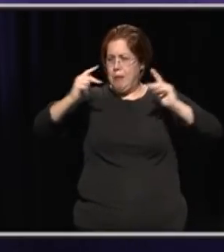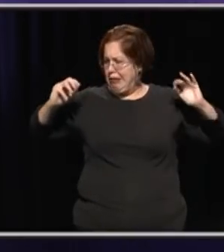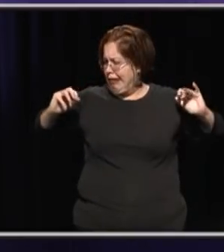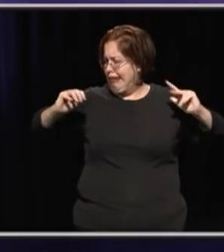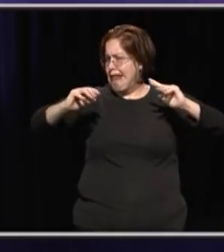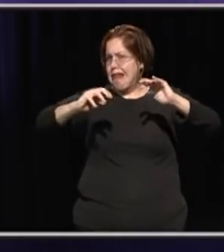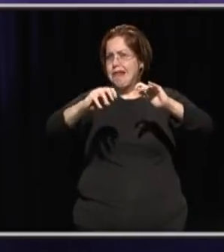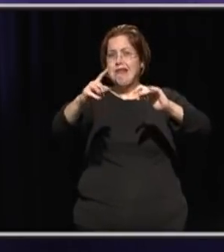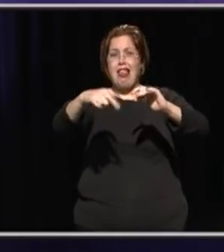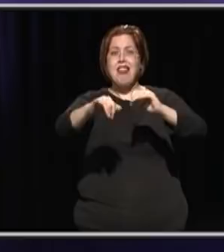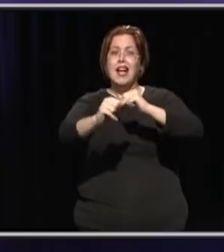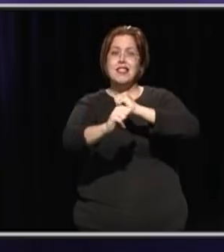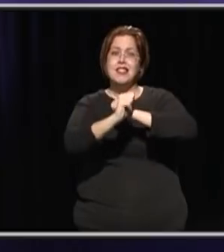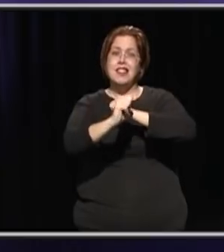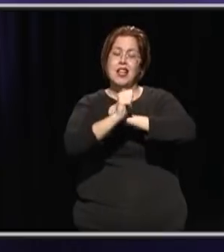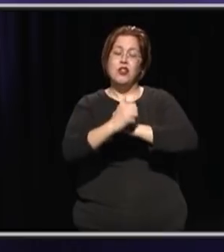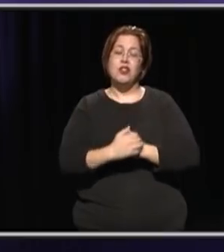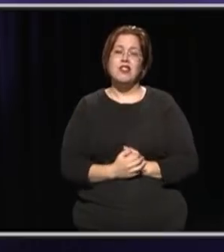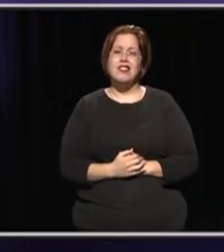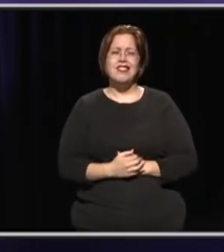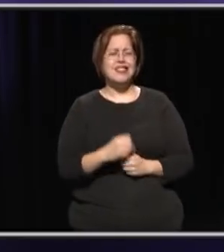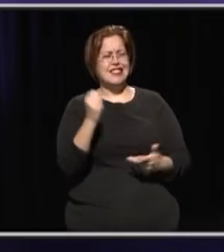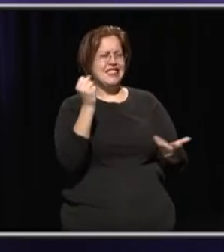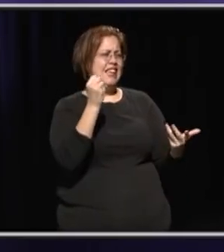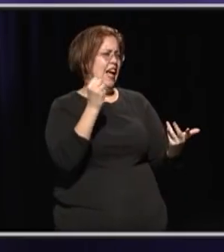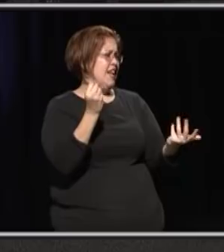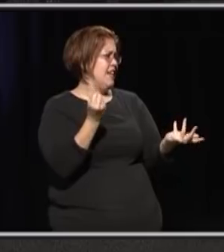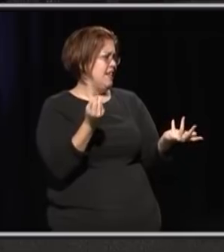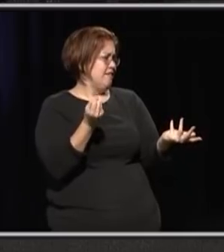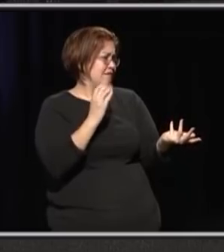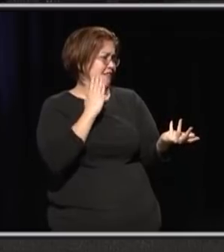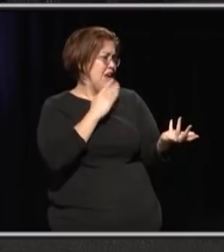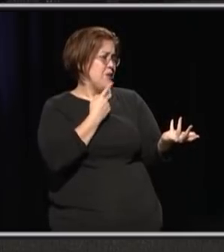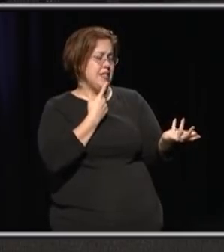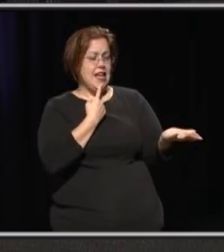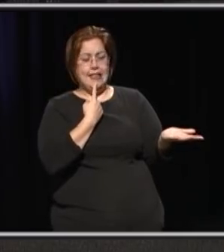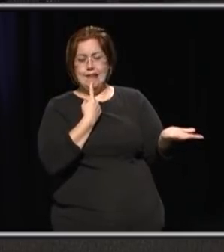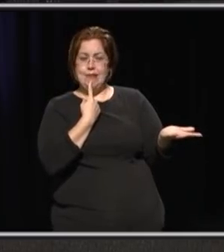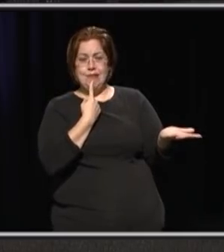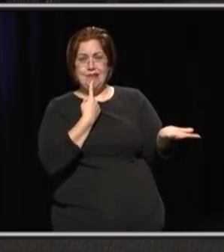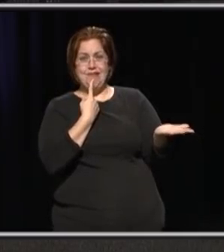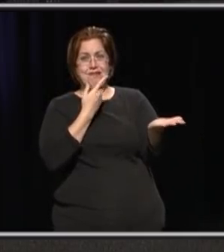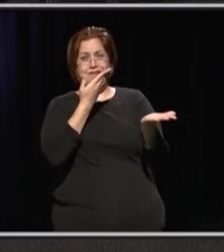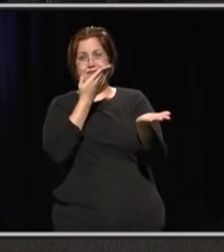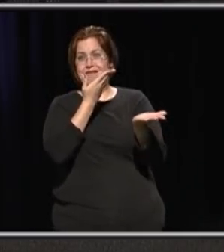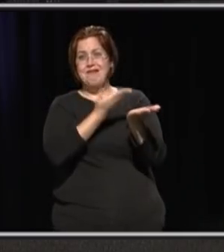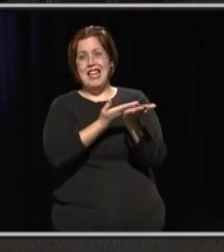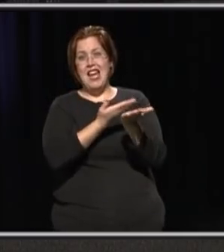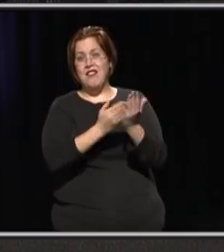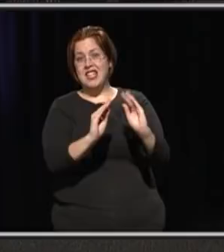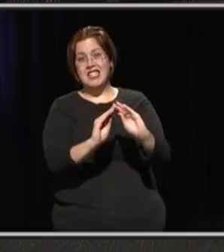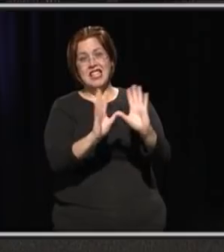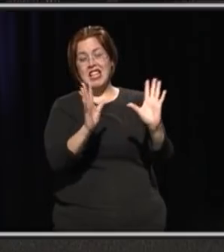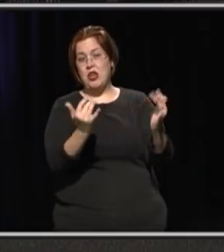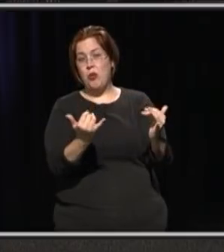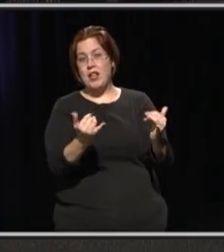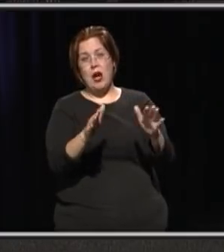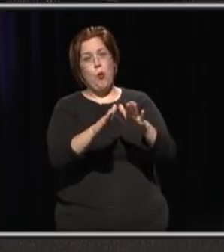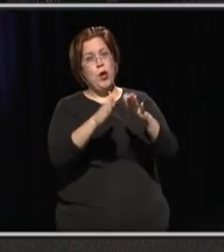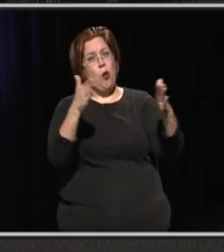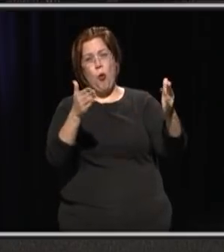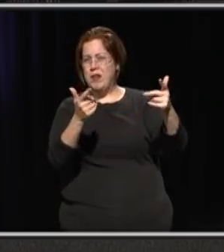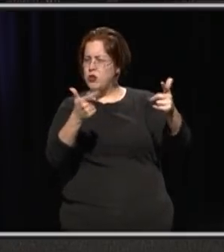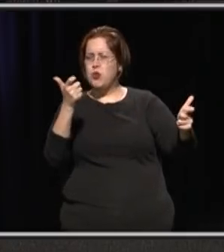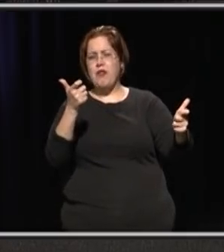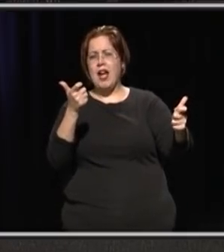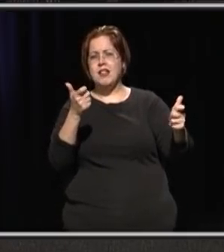extremely dangerous. I believe we're pretty close. Yeah, and I'd say, I mean, the evidence is pretty clear at this point. We opened too fast